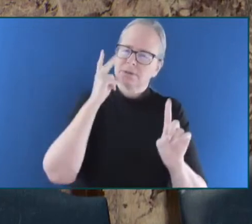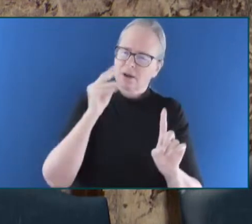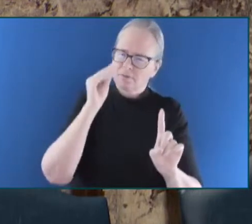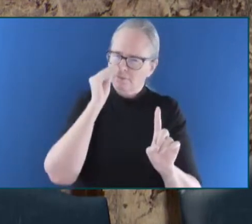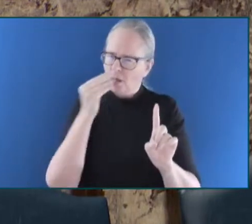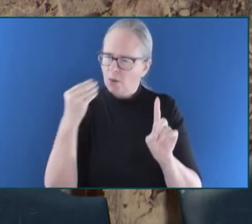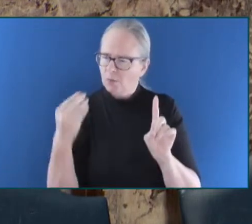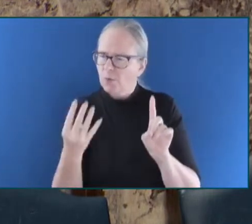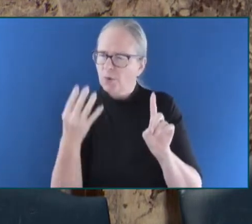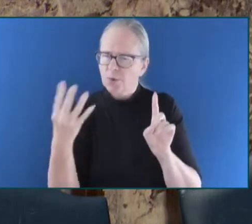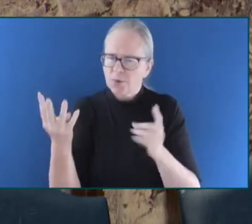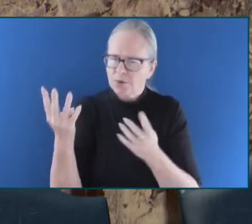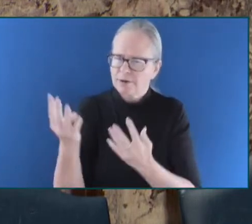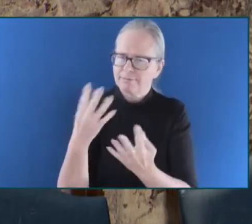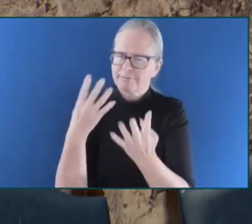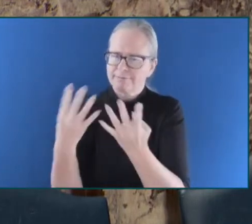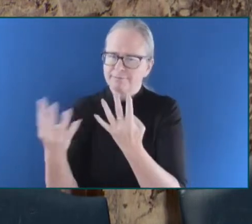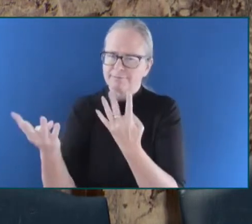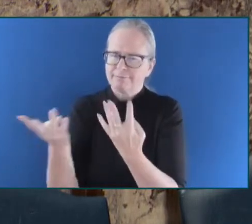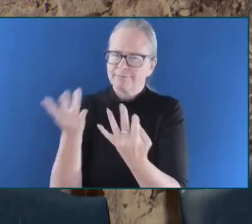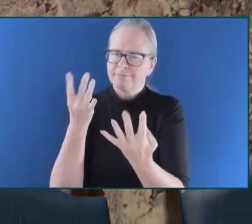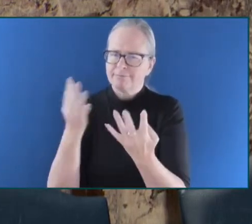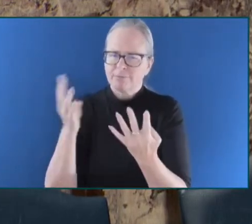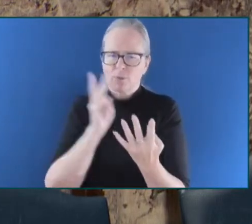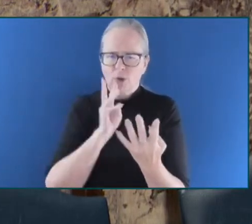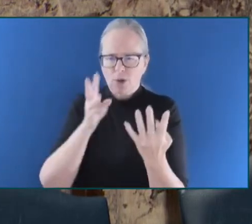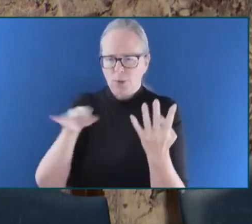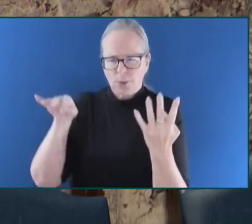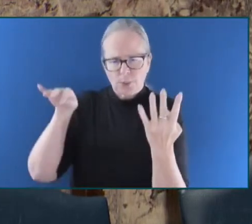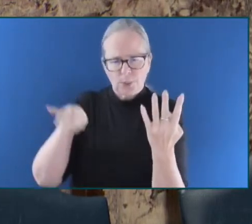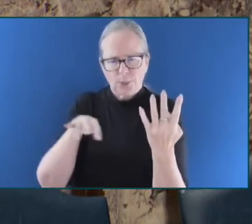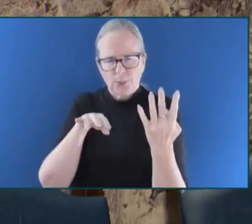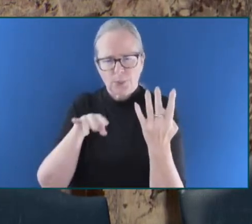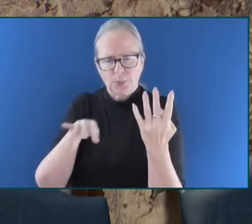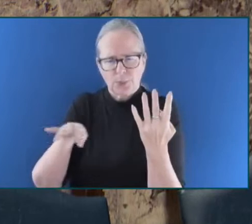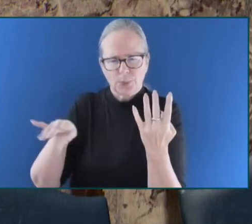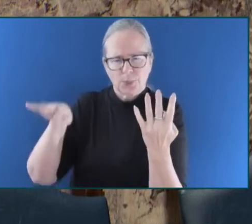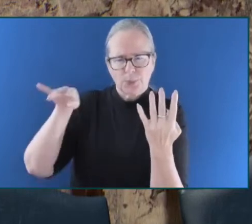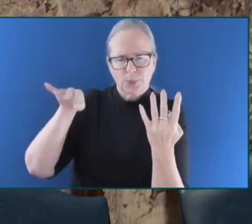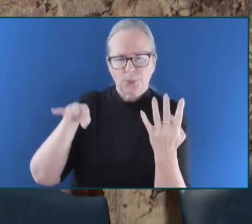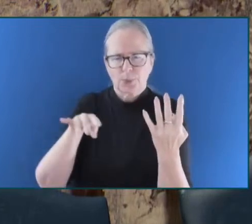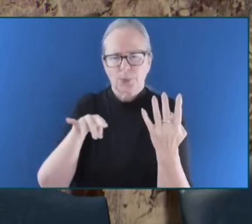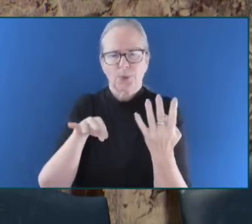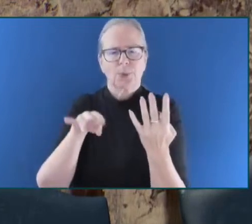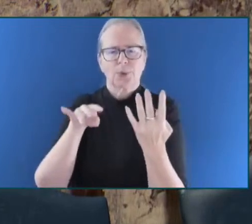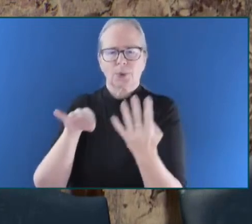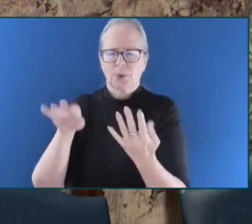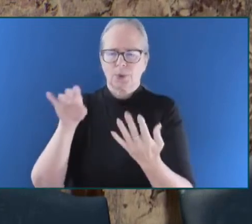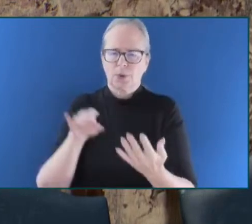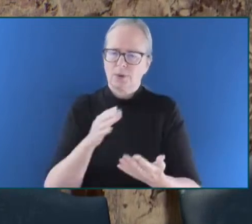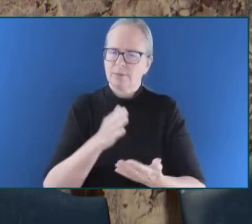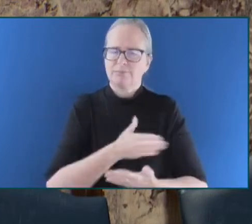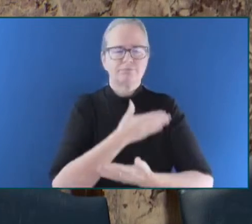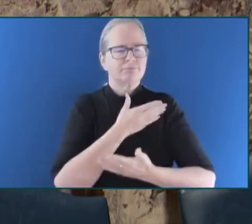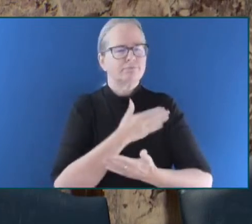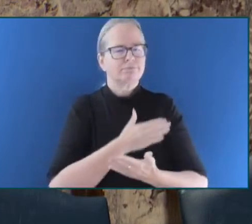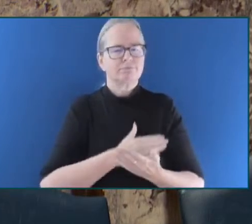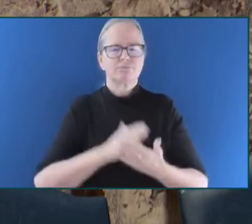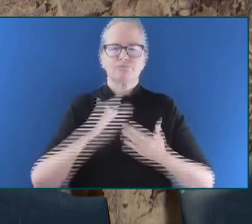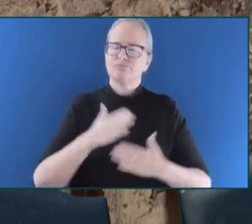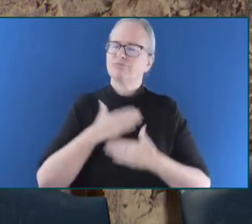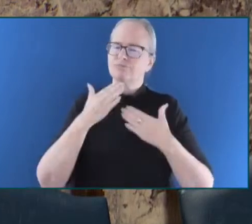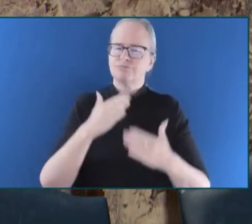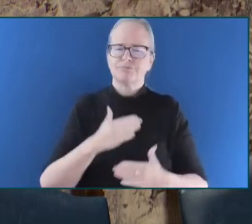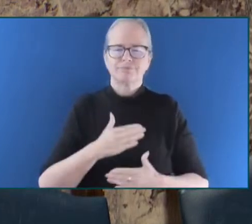the sparkling waves in glee. A poet could not be gay in such a jocund company. I gazed, but